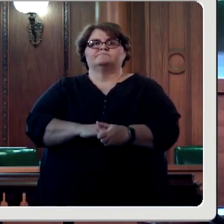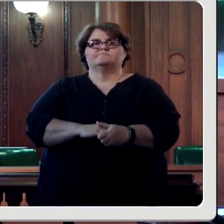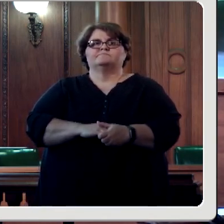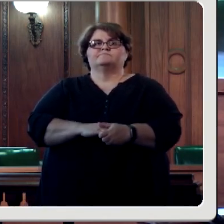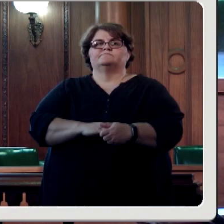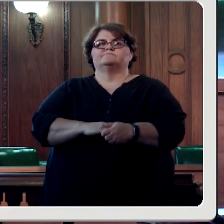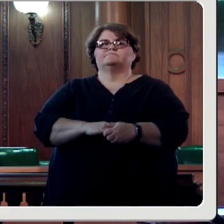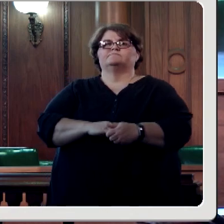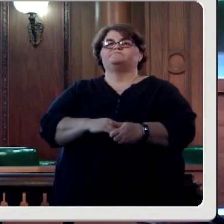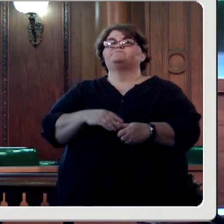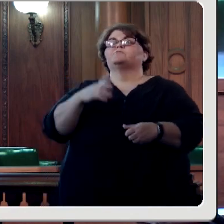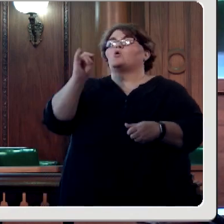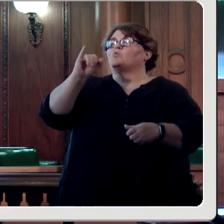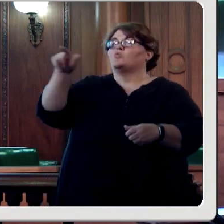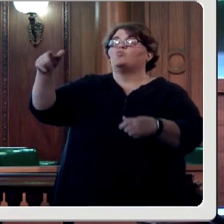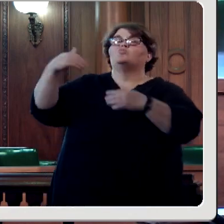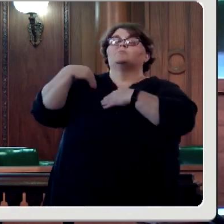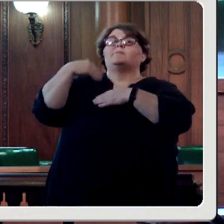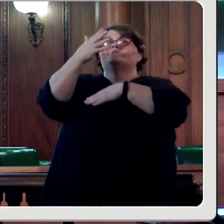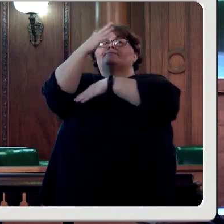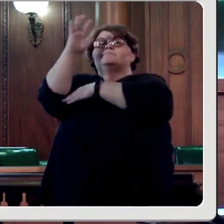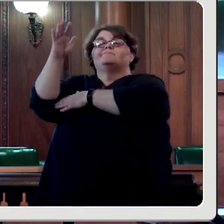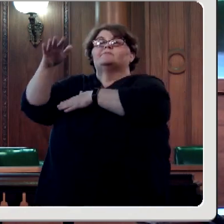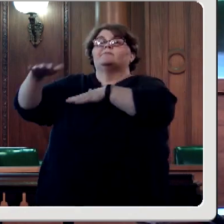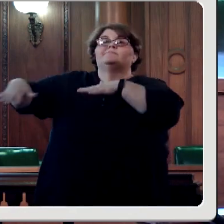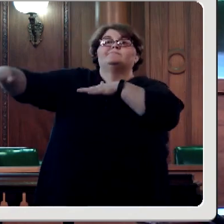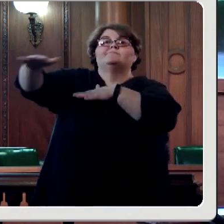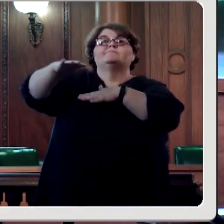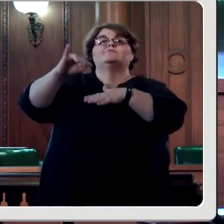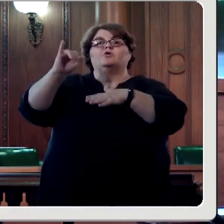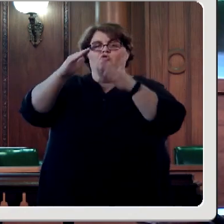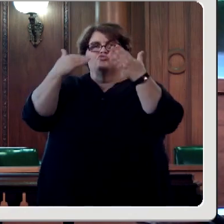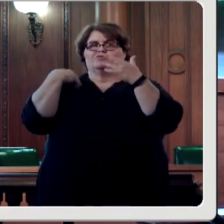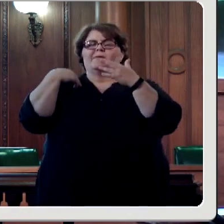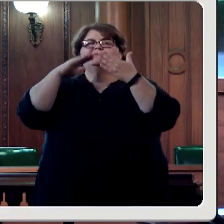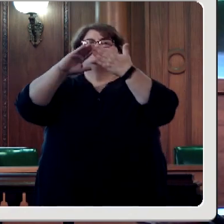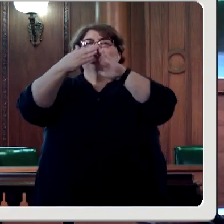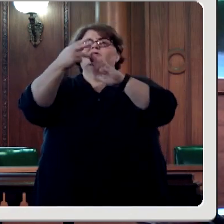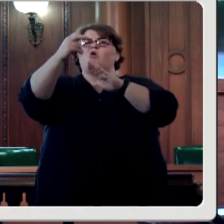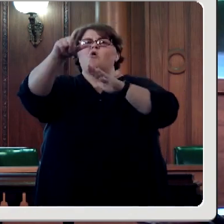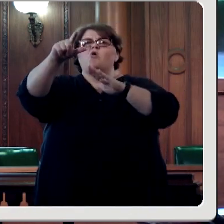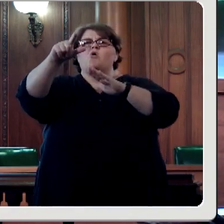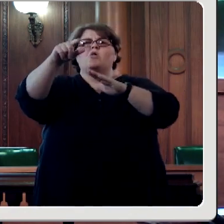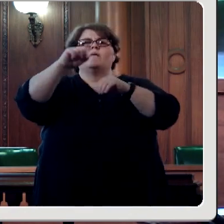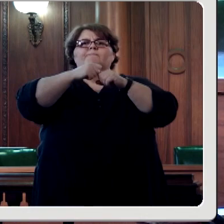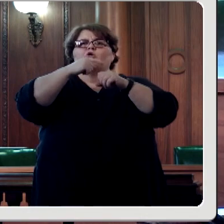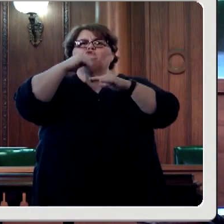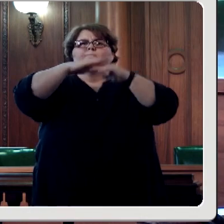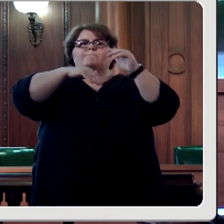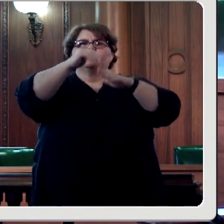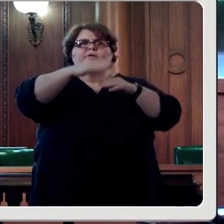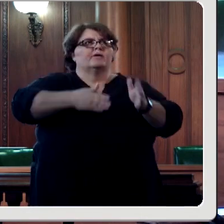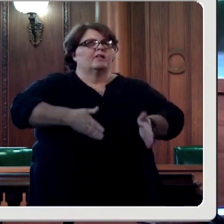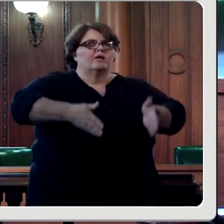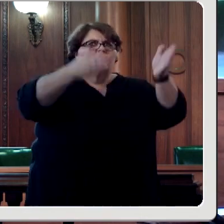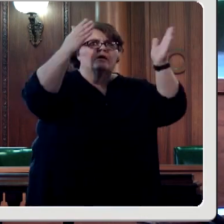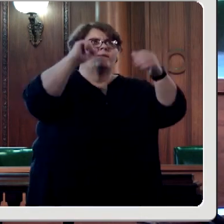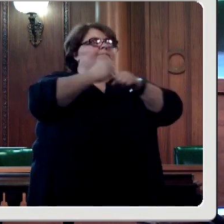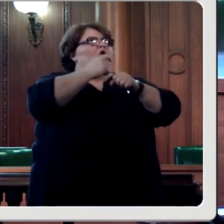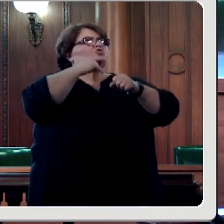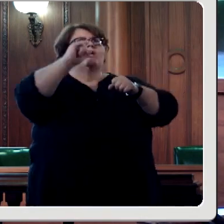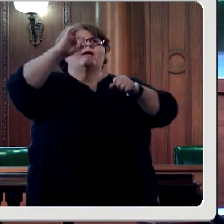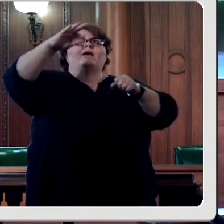cleanup continues on. There's still some more stuff that needs to be done. My